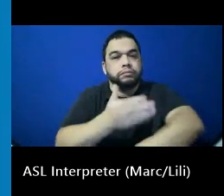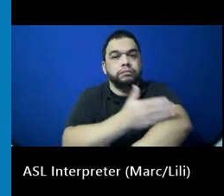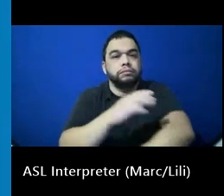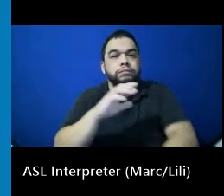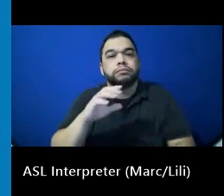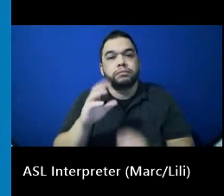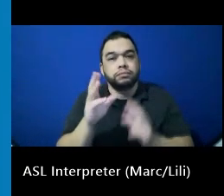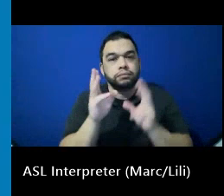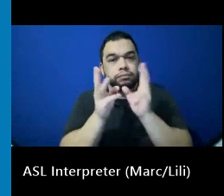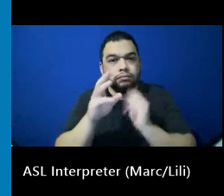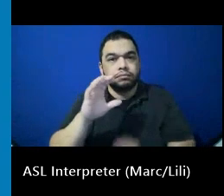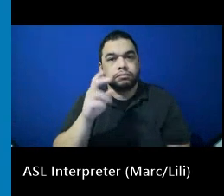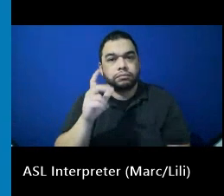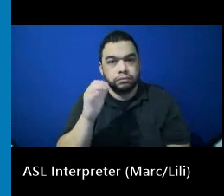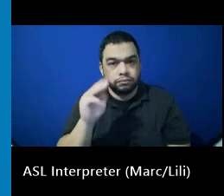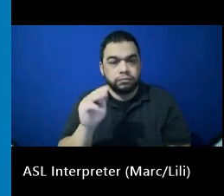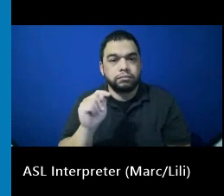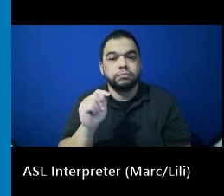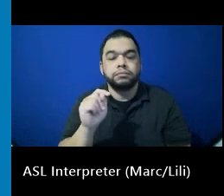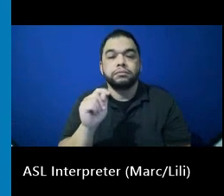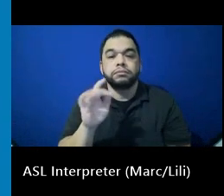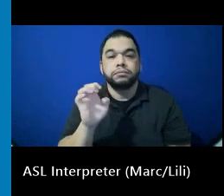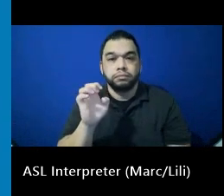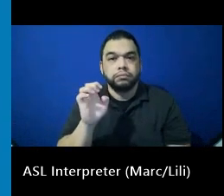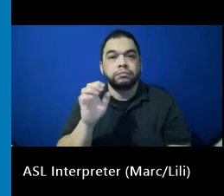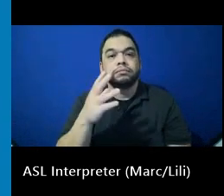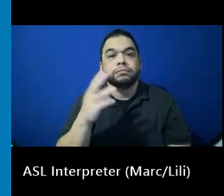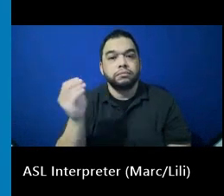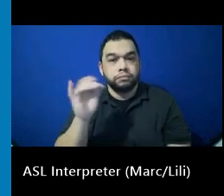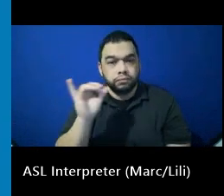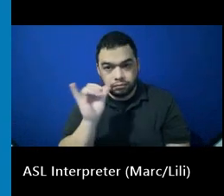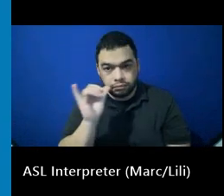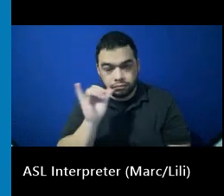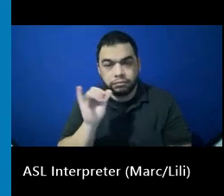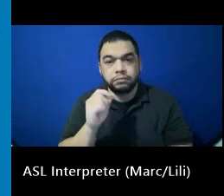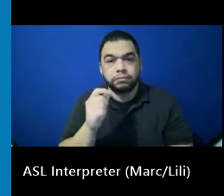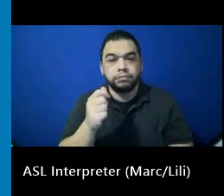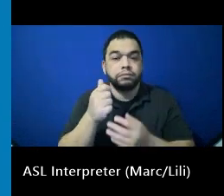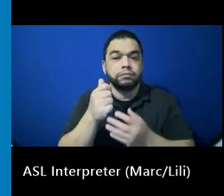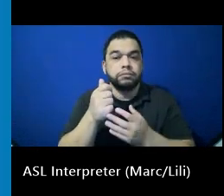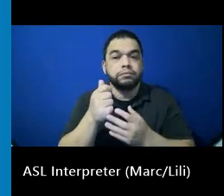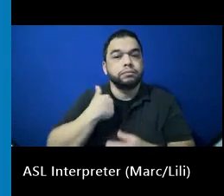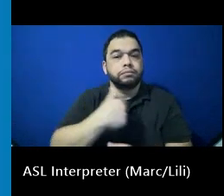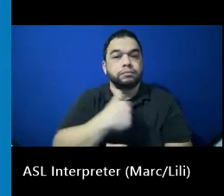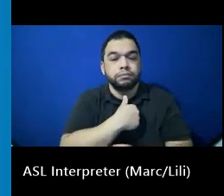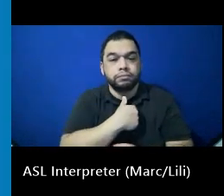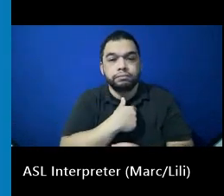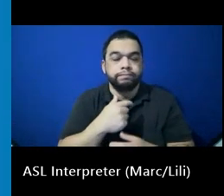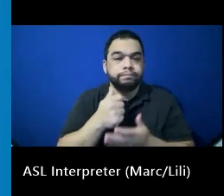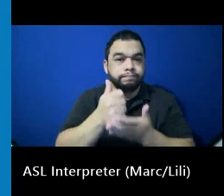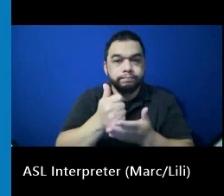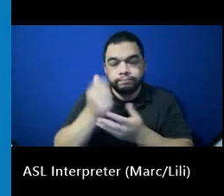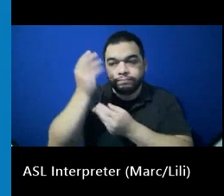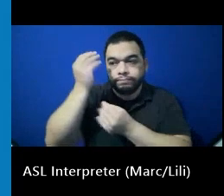have educational events so that we can share the information as we're doing today.